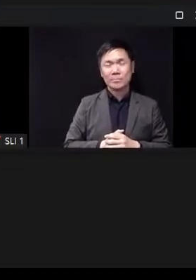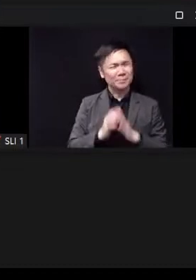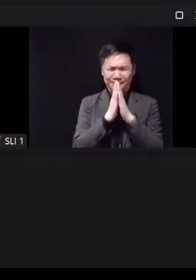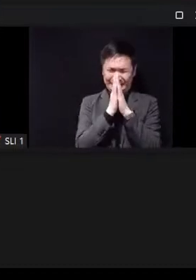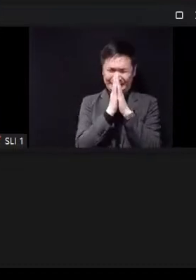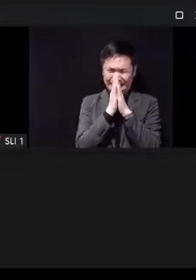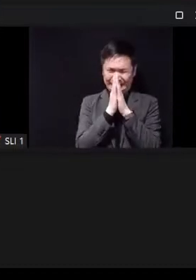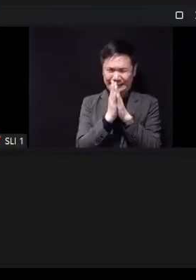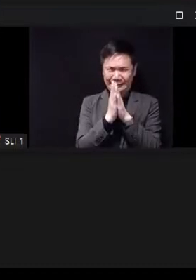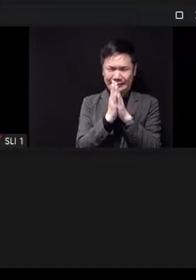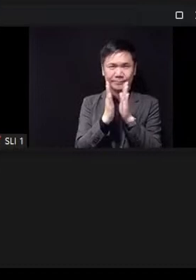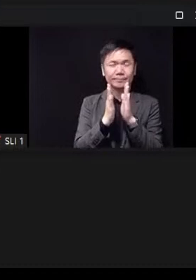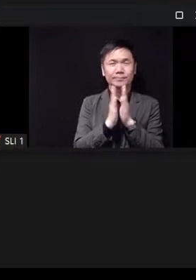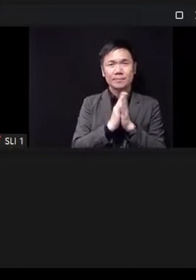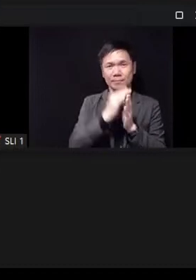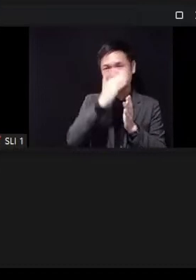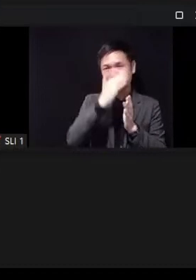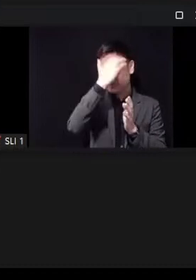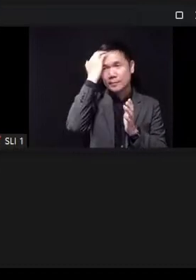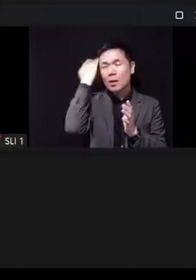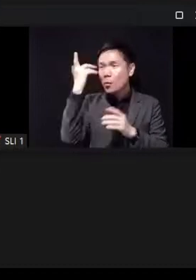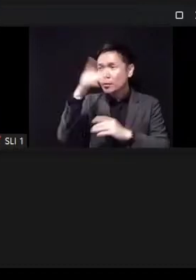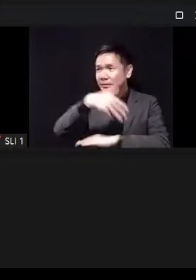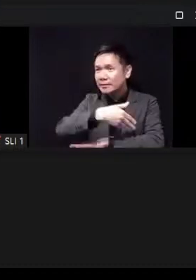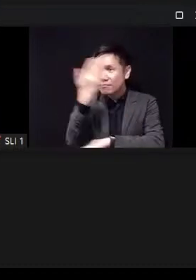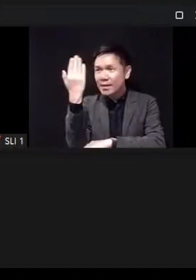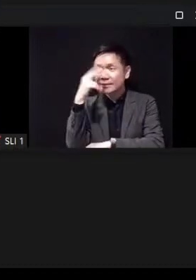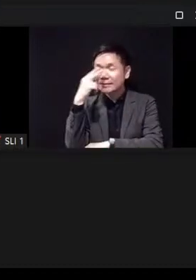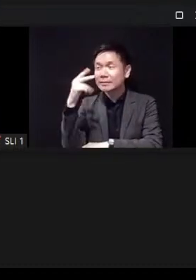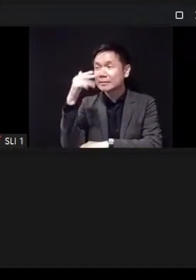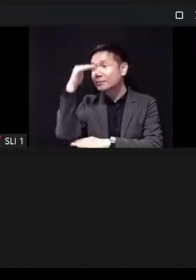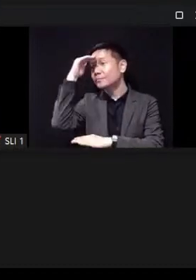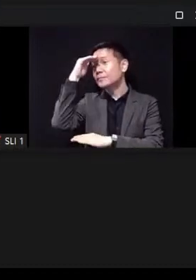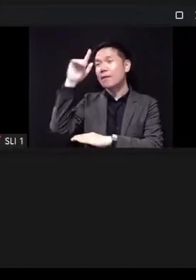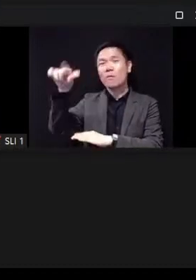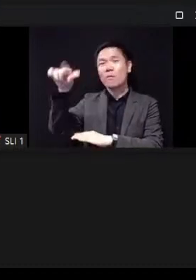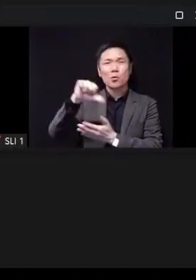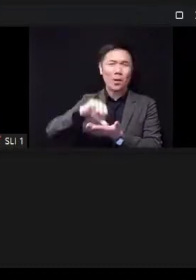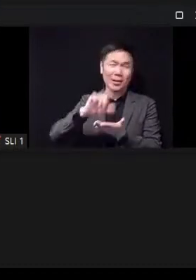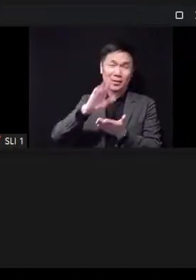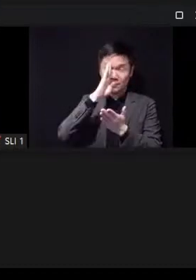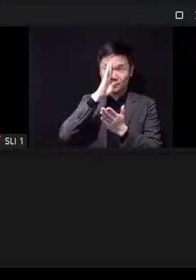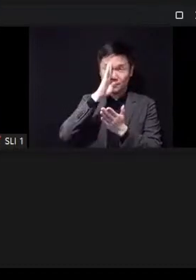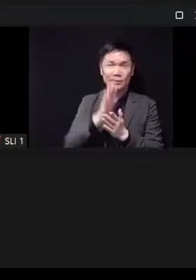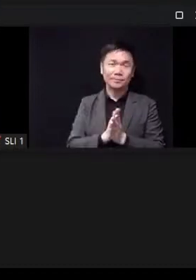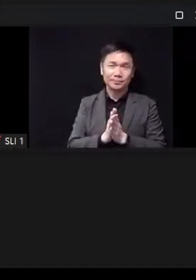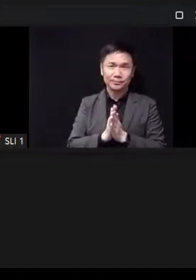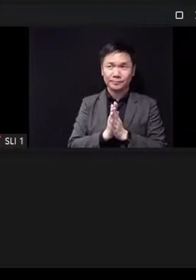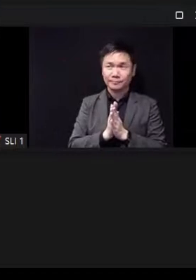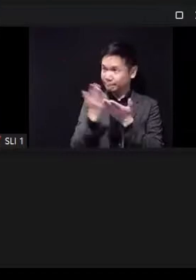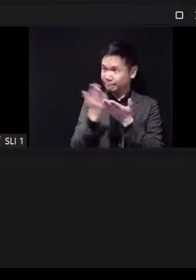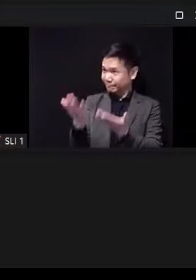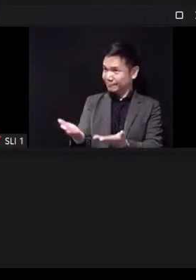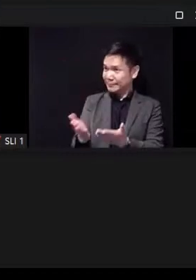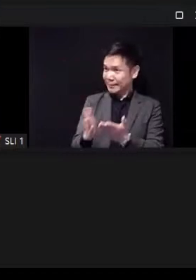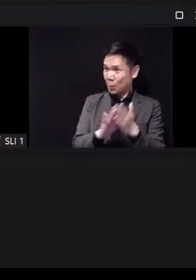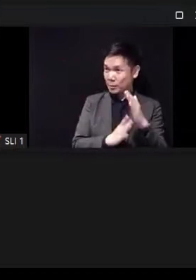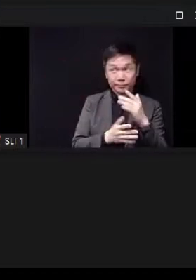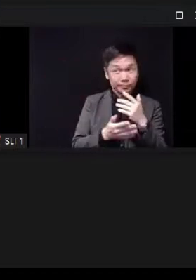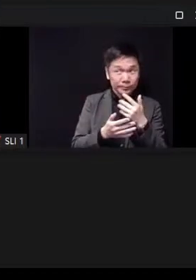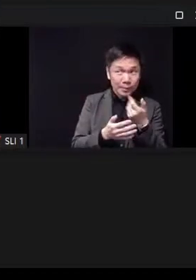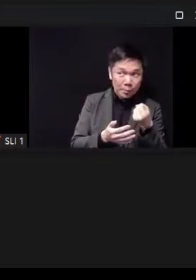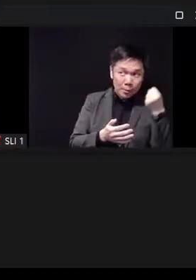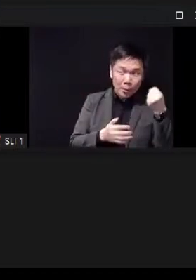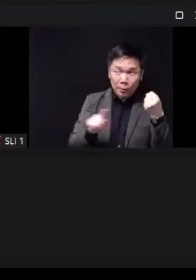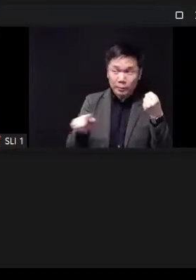Apology, I didn't notice the flag of the distinguished delegate from Iran. I stop for the moment and call